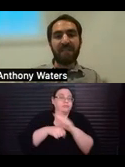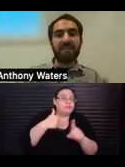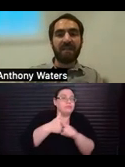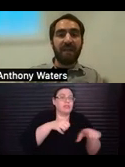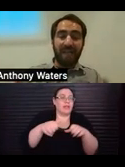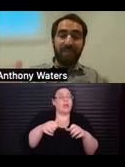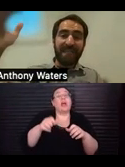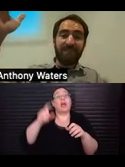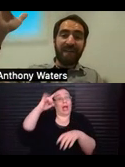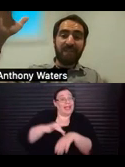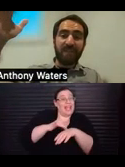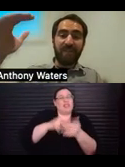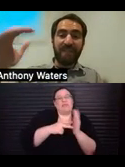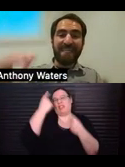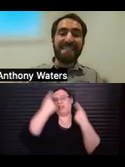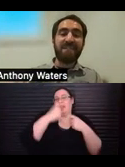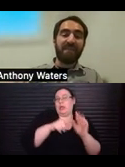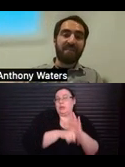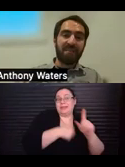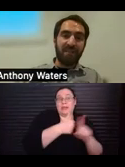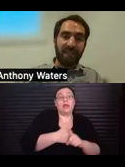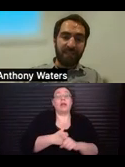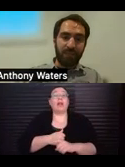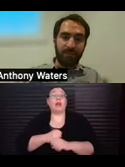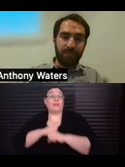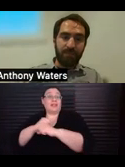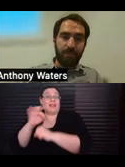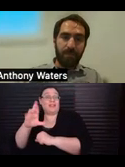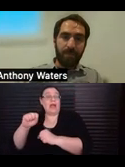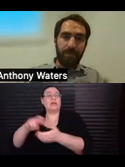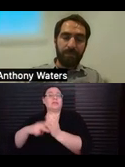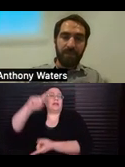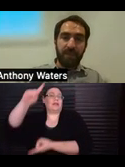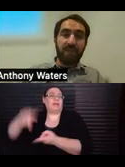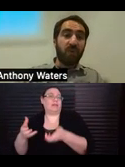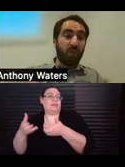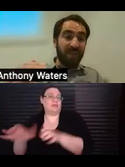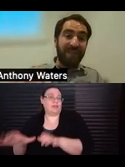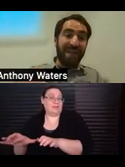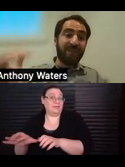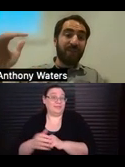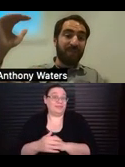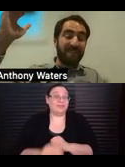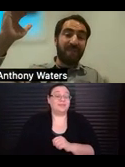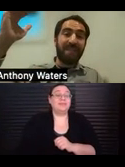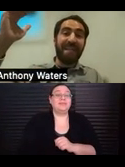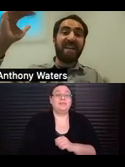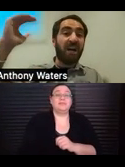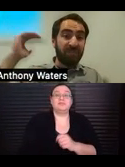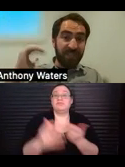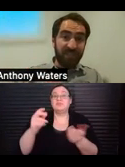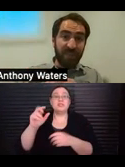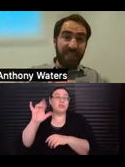suicidal thoughts. And protective factors are the things that decrease the likelihood. So a risk factor could be something